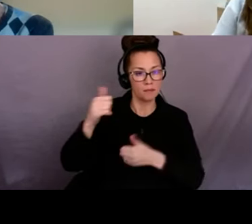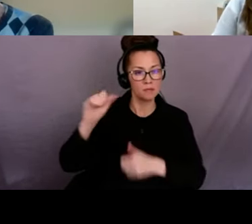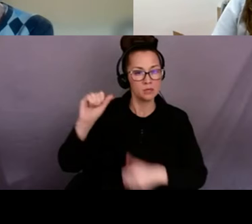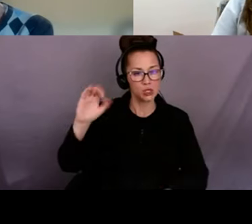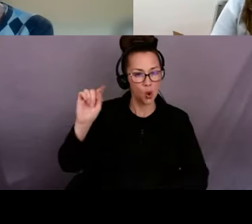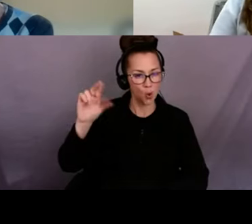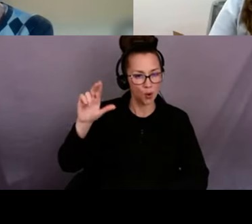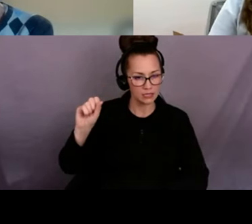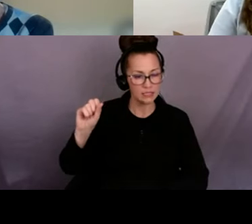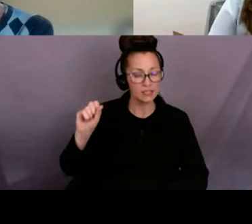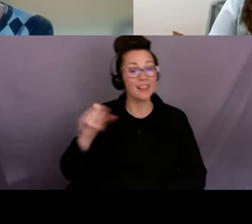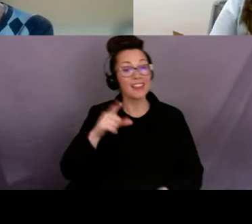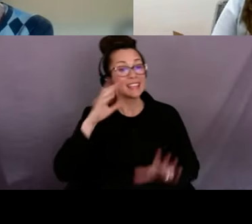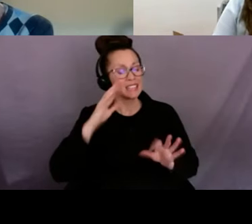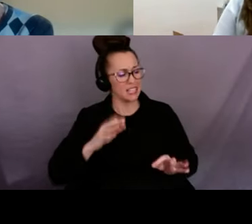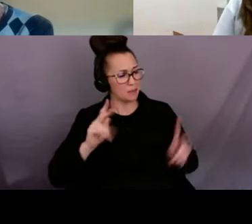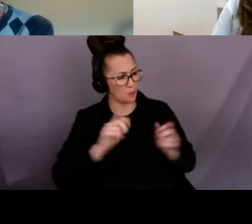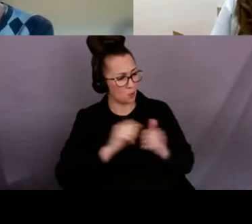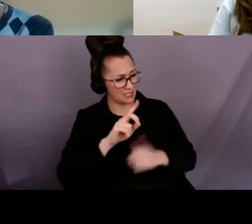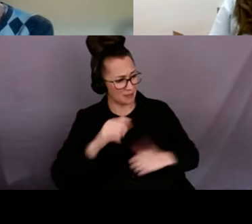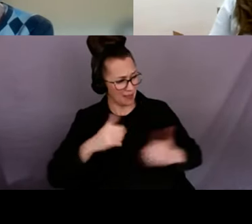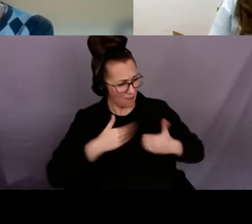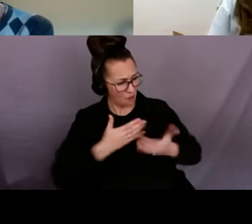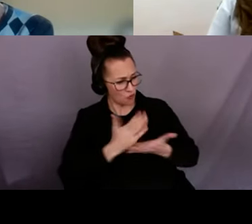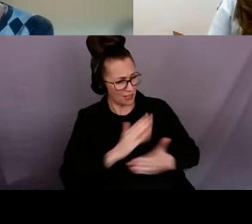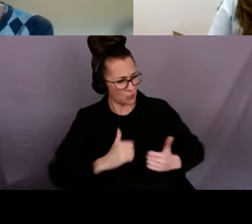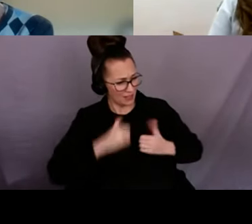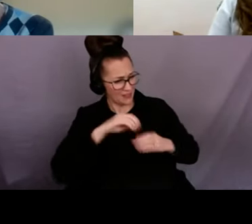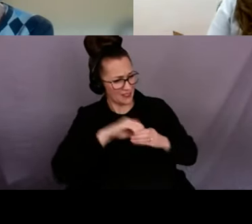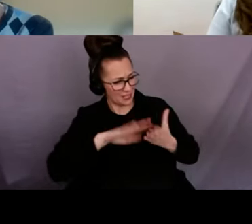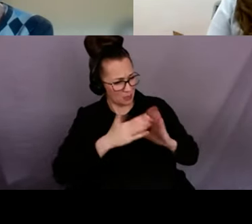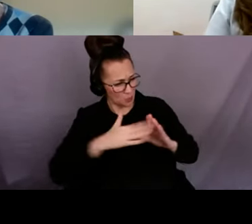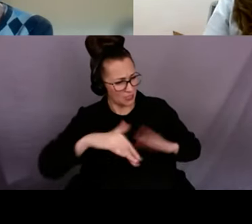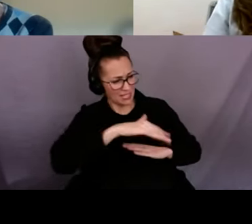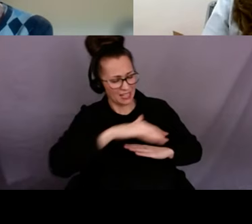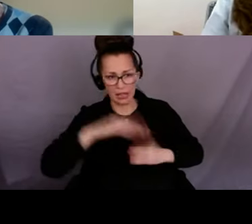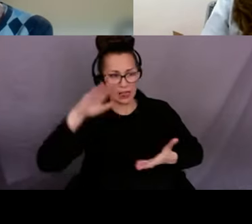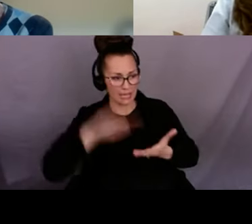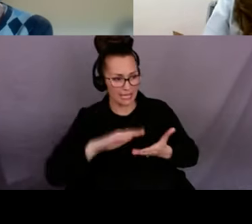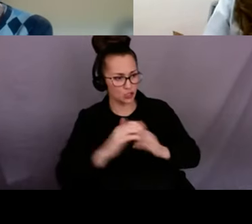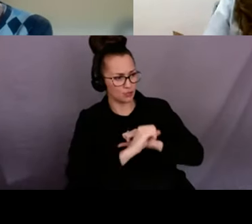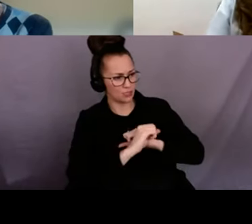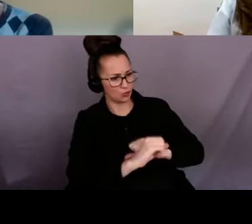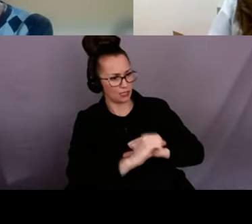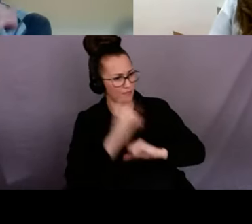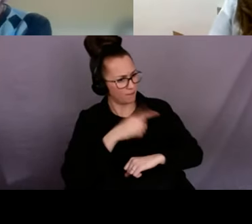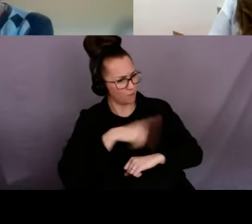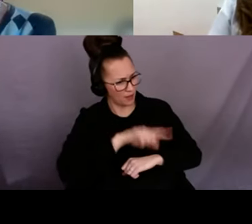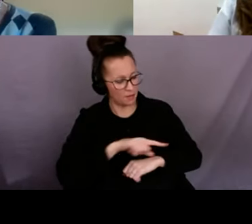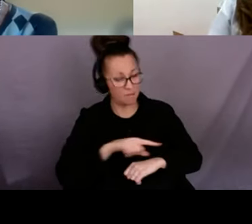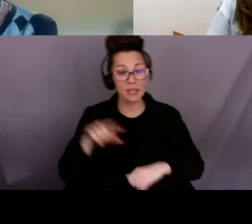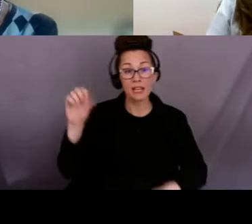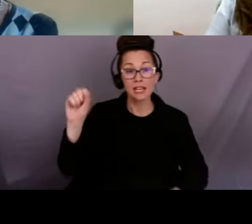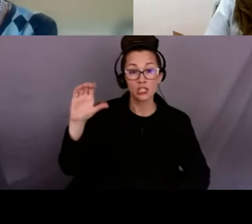that people with disabilities had the right to live in the community in the least restrictive setting that's appropriate for their needs. The Supreme Court